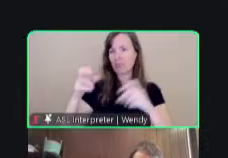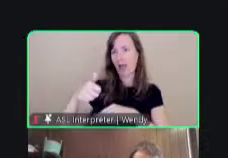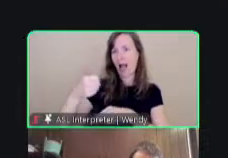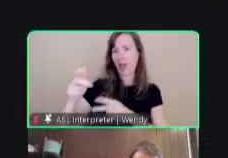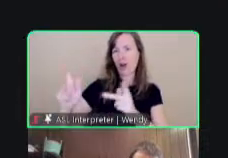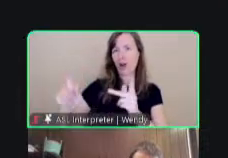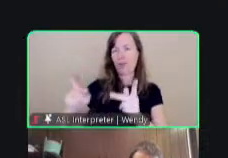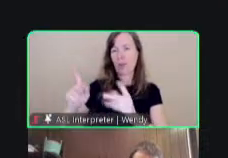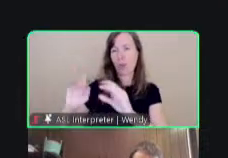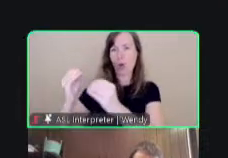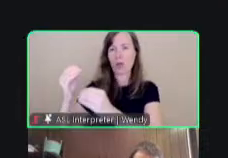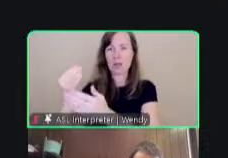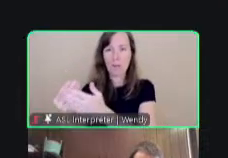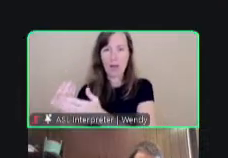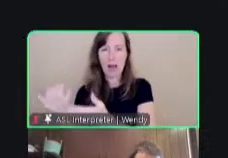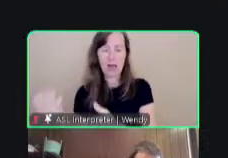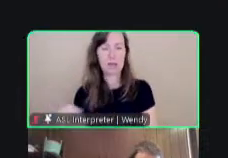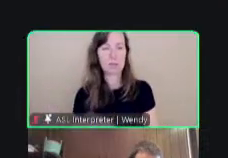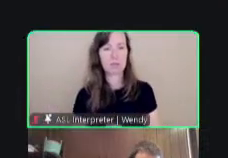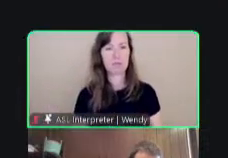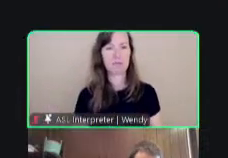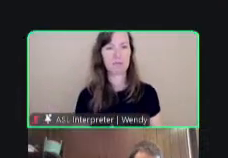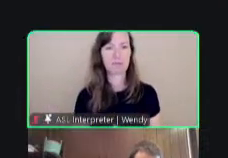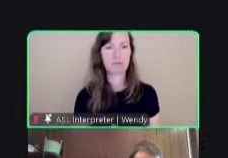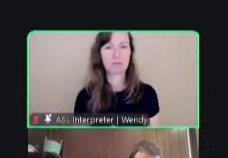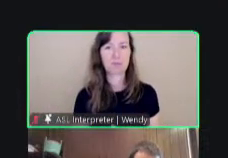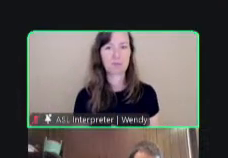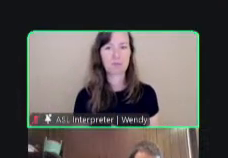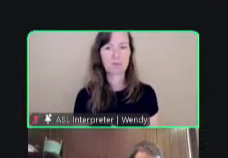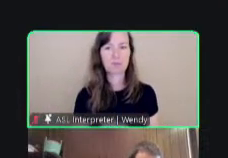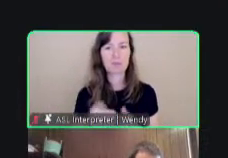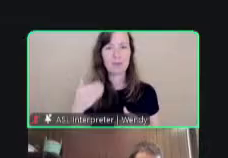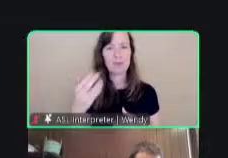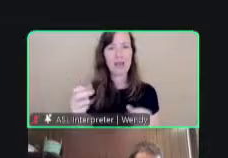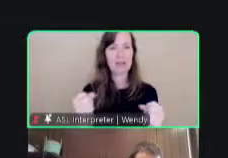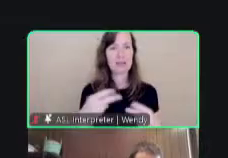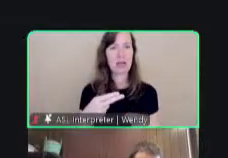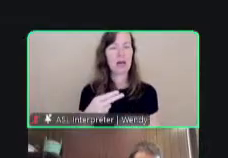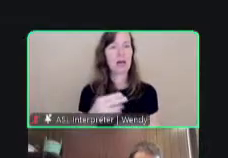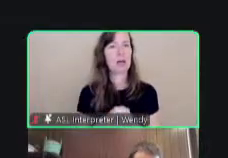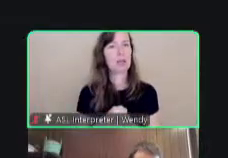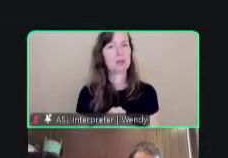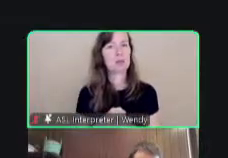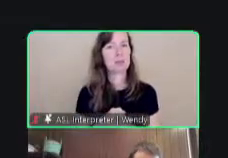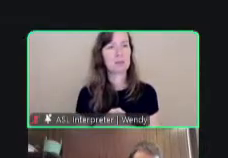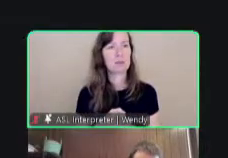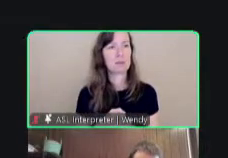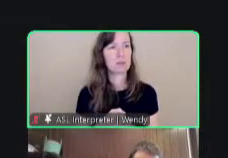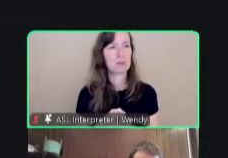going to touch upon that here in a minute. Next slide, please.